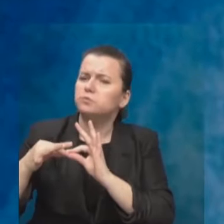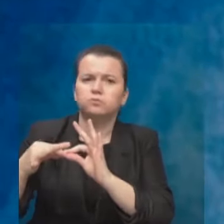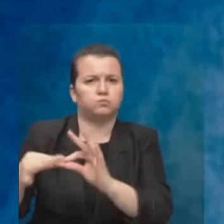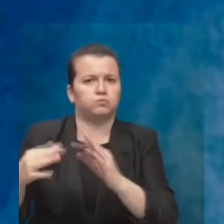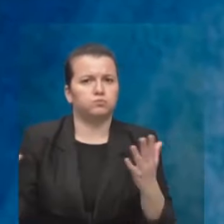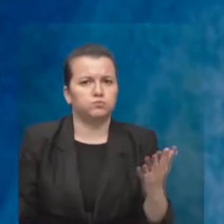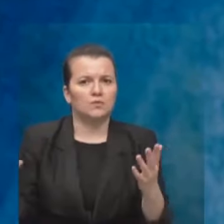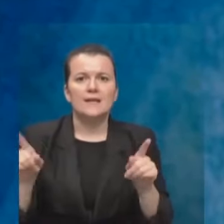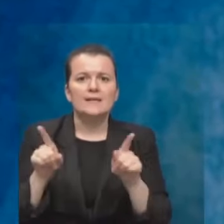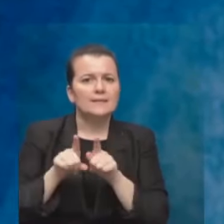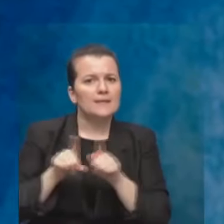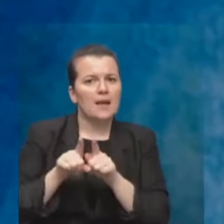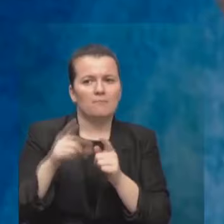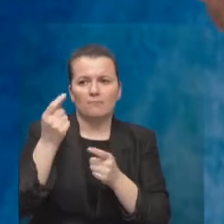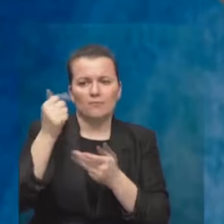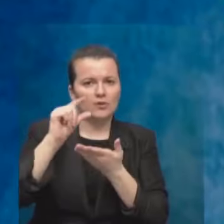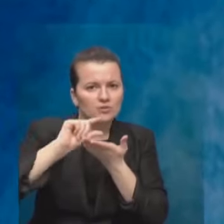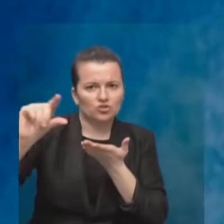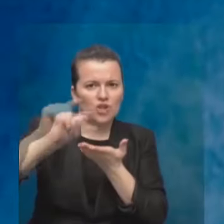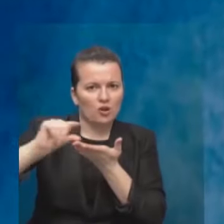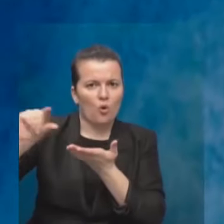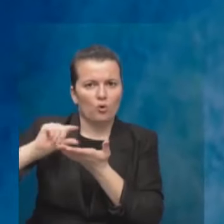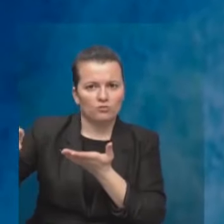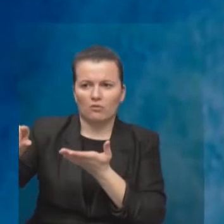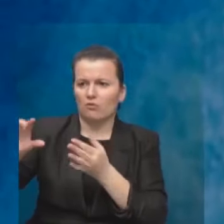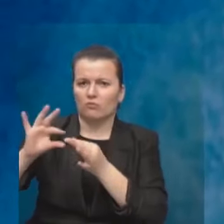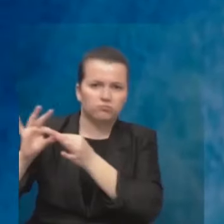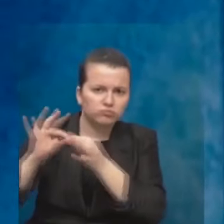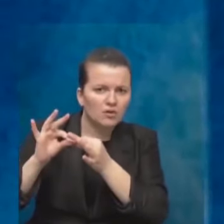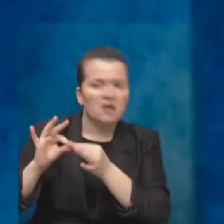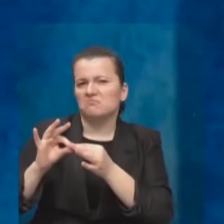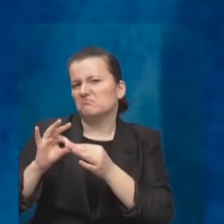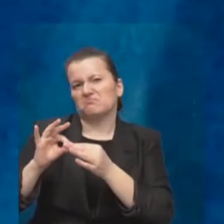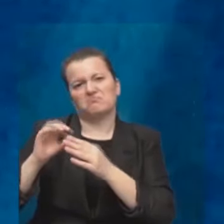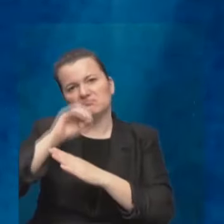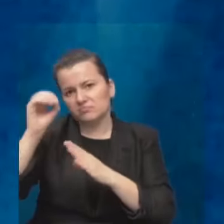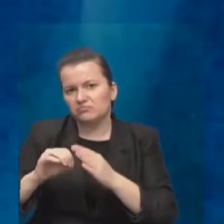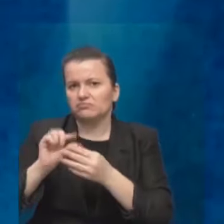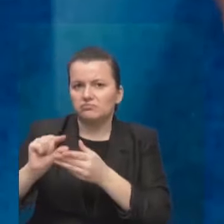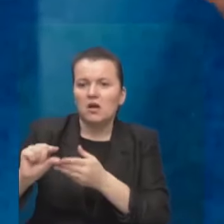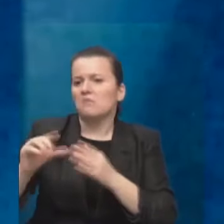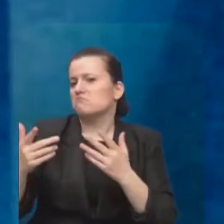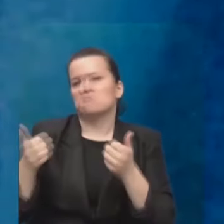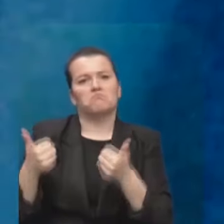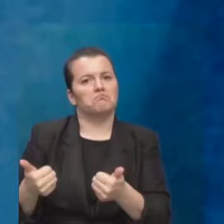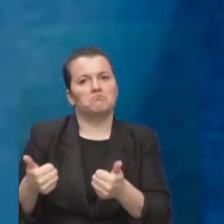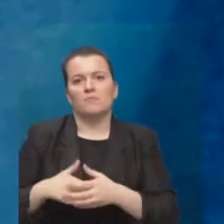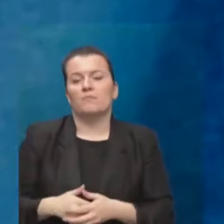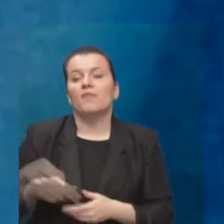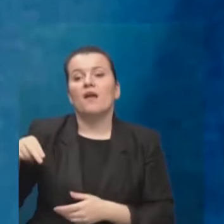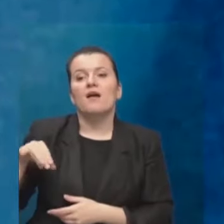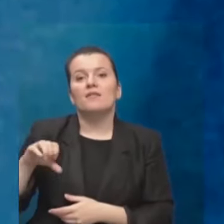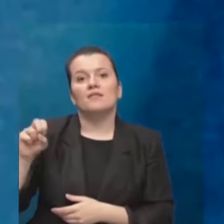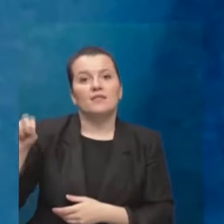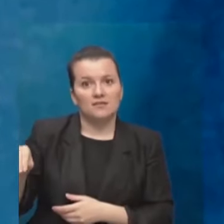shareholdership, the relationship is stable. Now, what I can tell you is that Nissan has remained a partner in spite of the